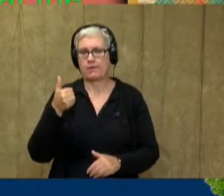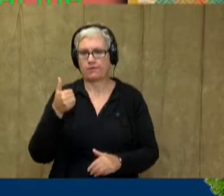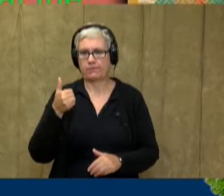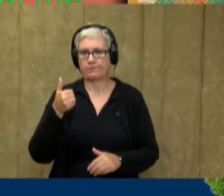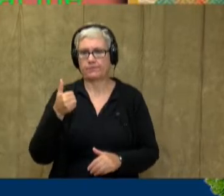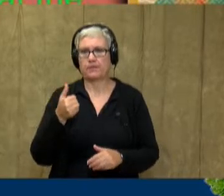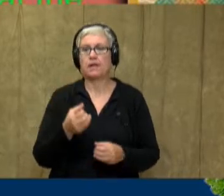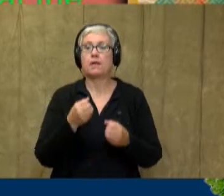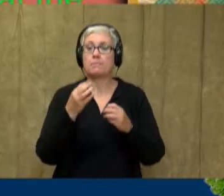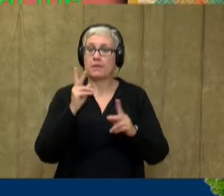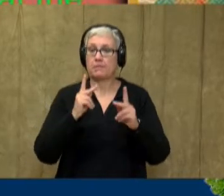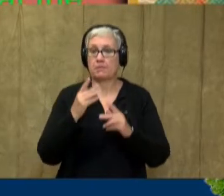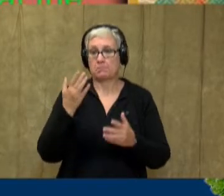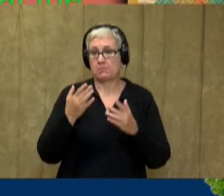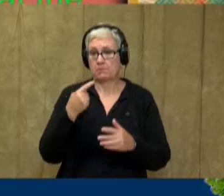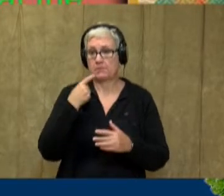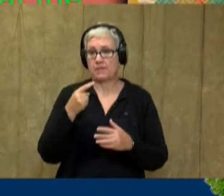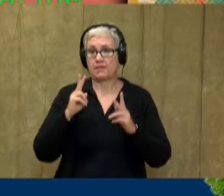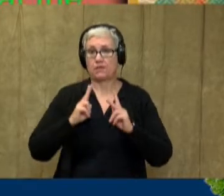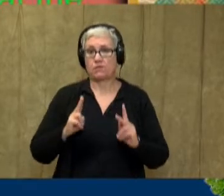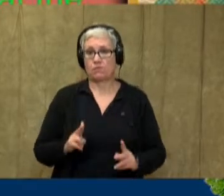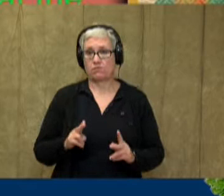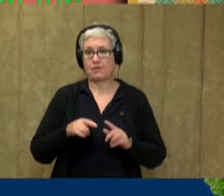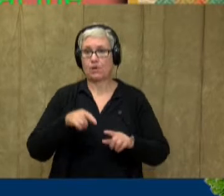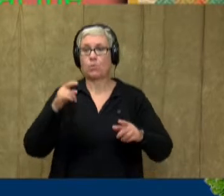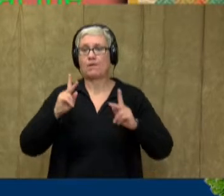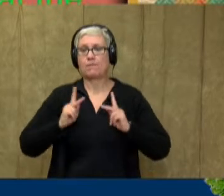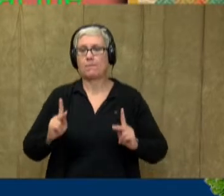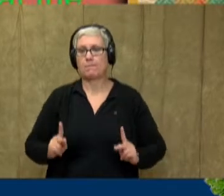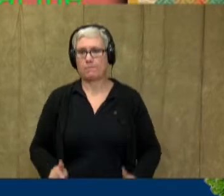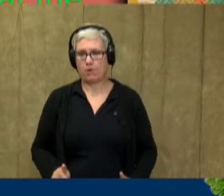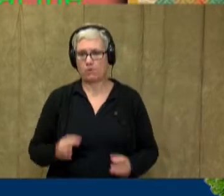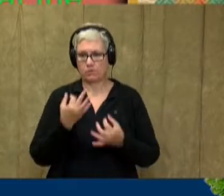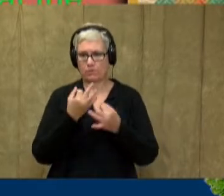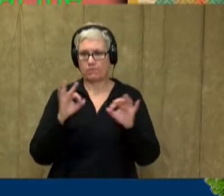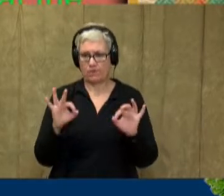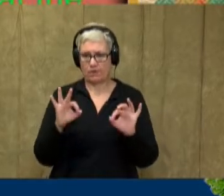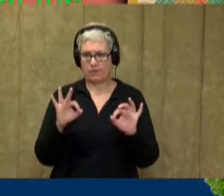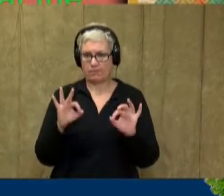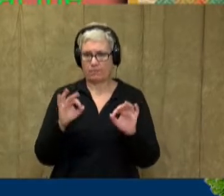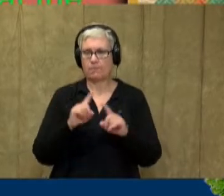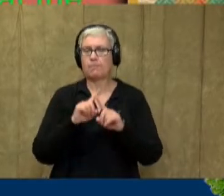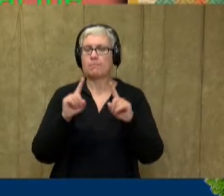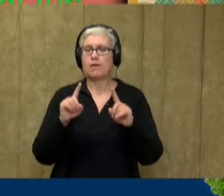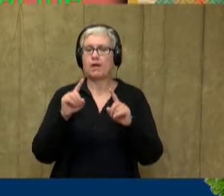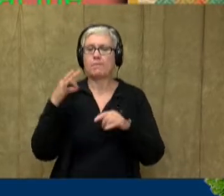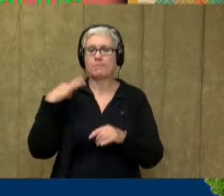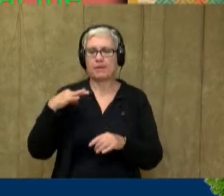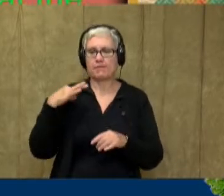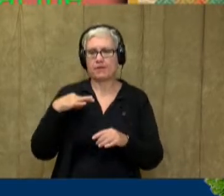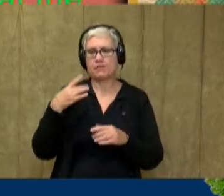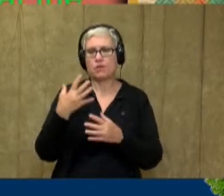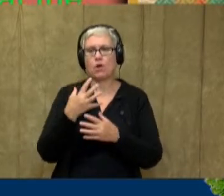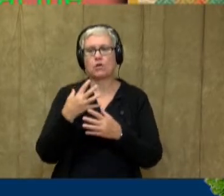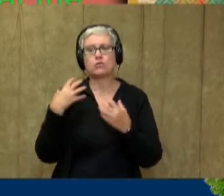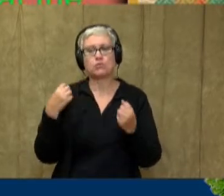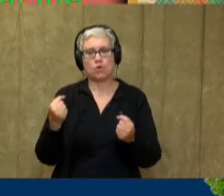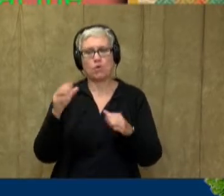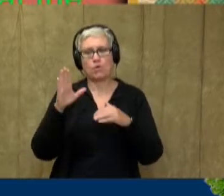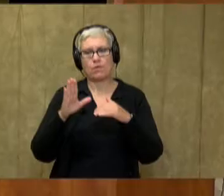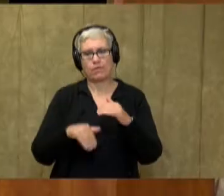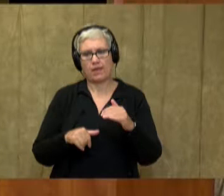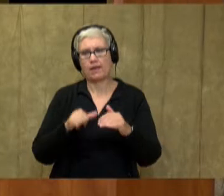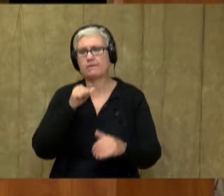believe that the benefits are stronger than the drawbacks. Now, even within that very small paragraph, all